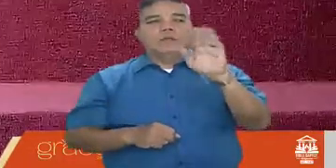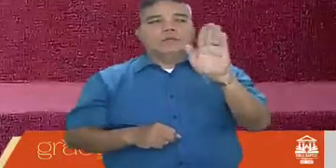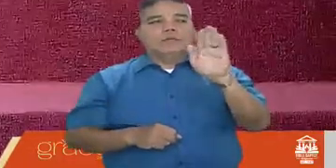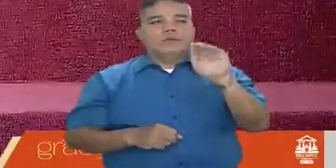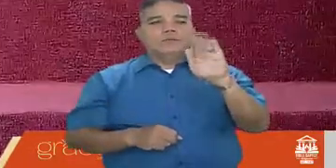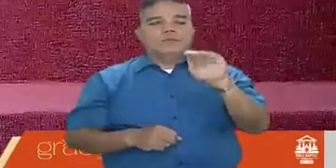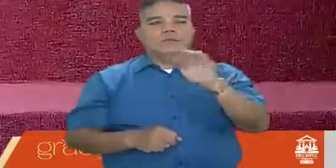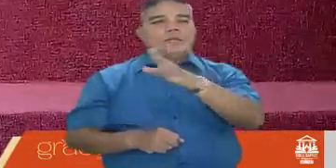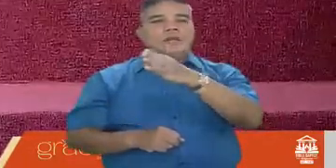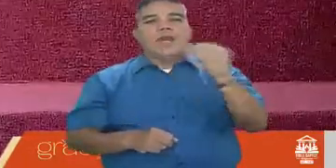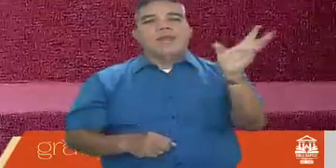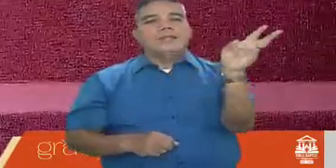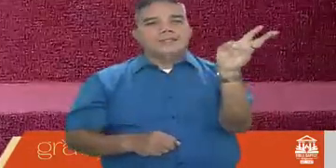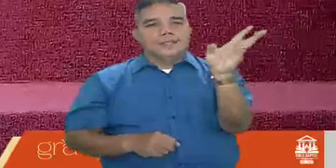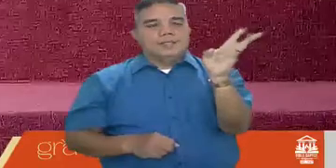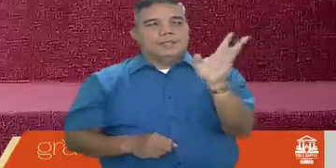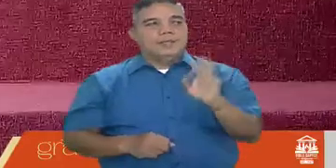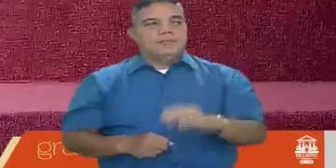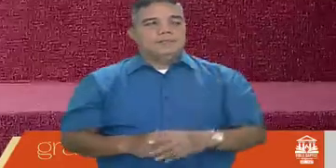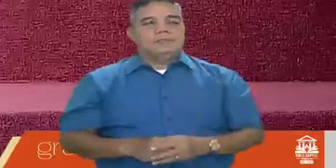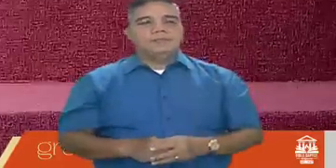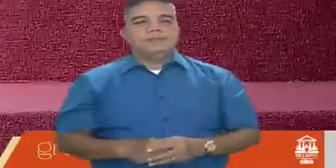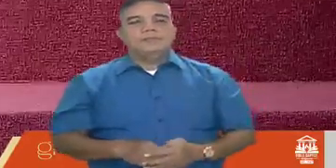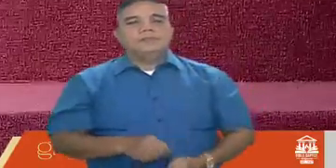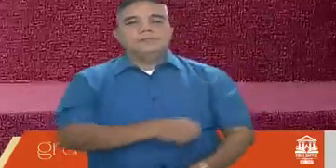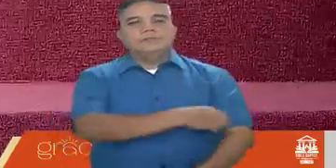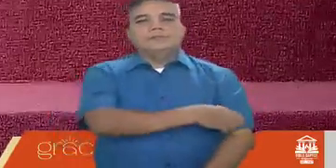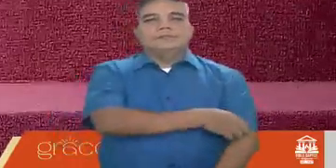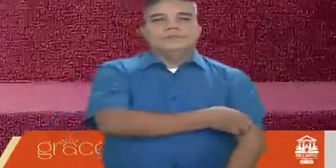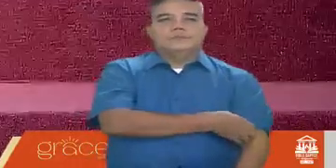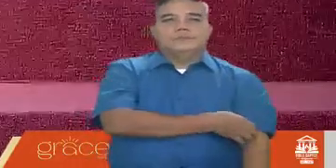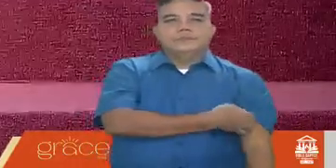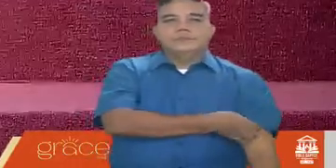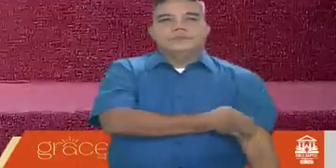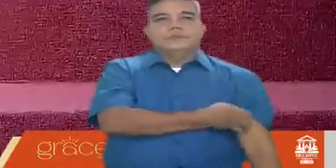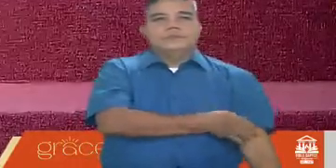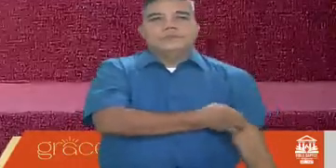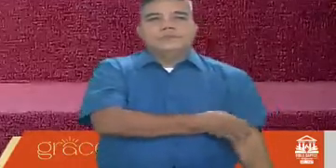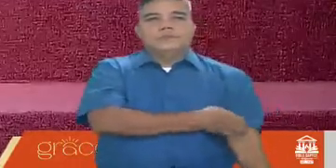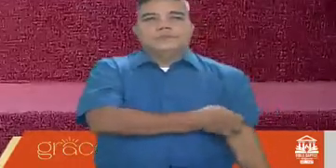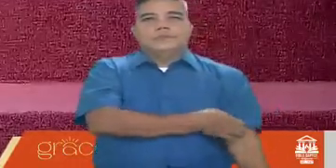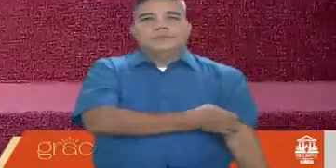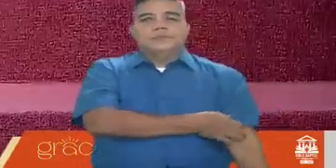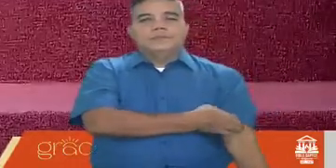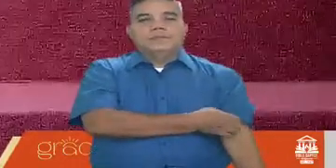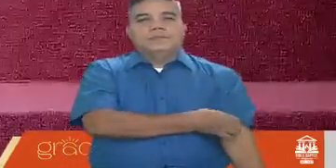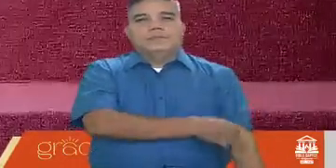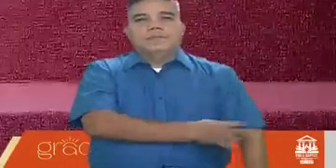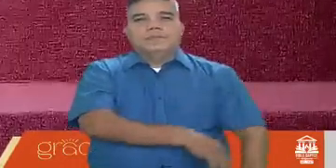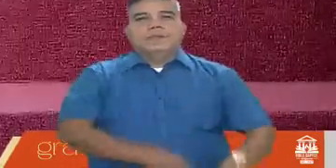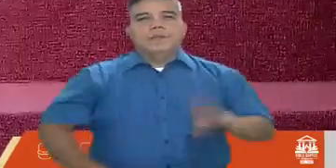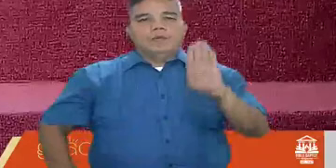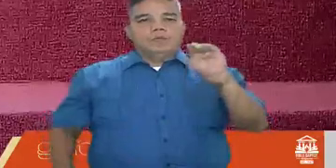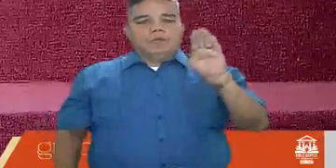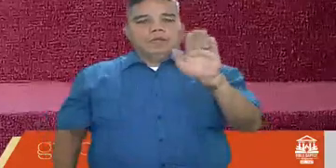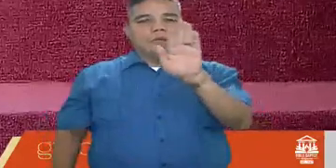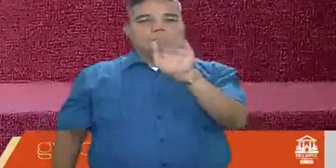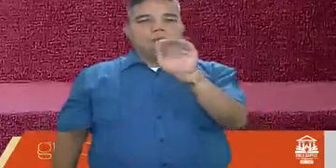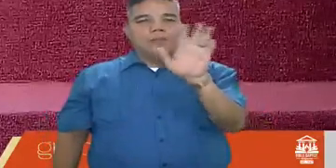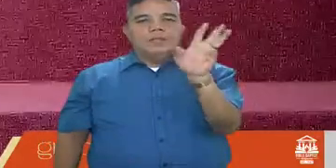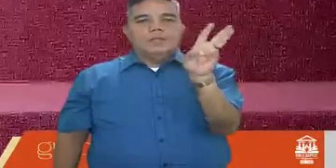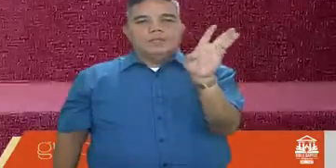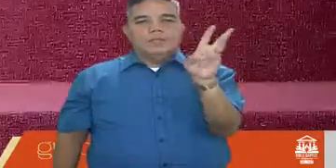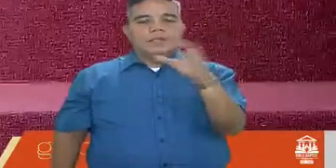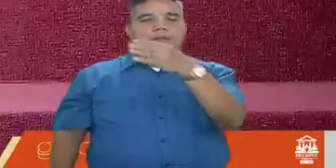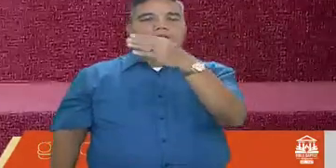14, 15, and 16. Okay? Shall we read together? Hebrews chapter 12, verses 14, 15, 16, and...